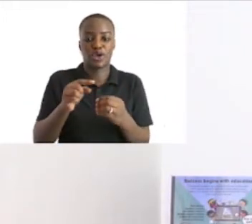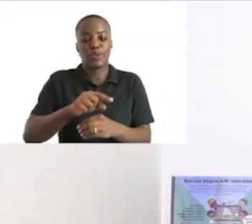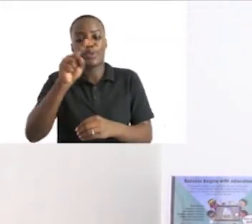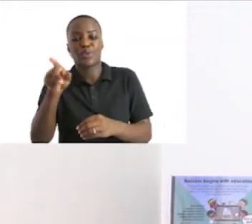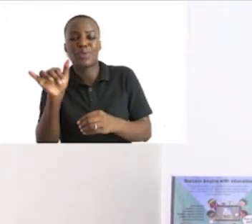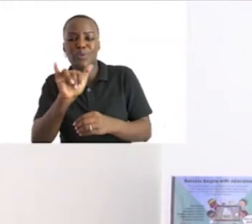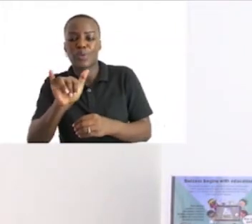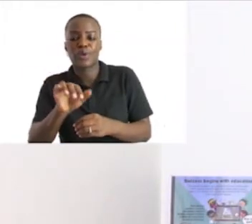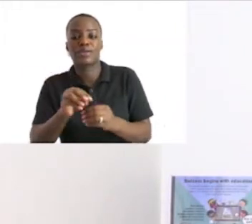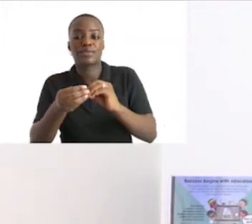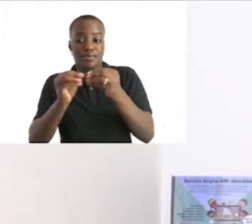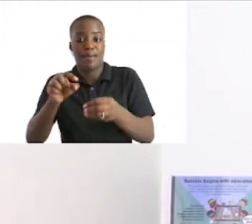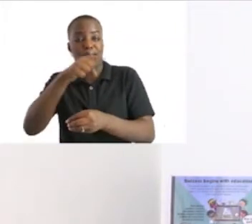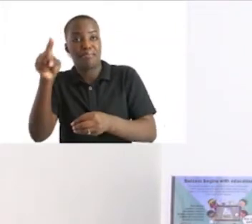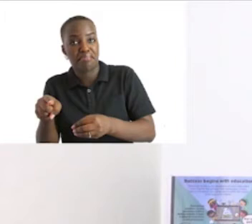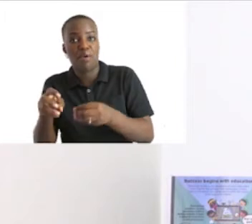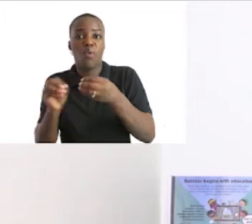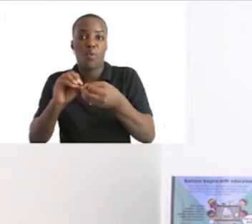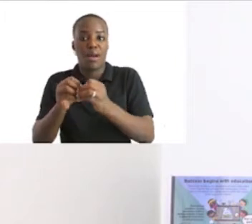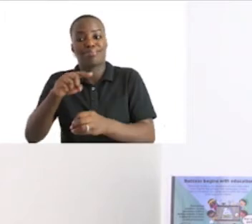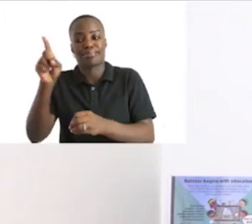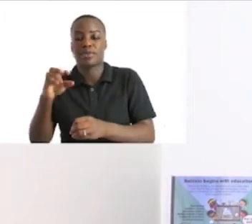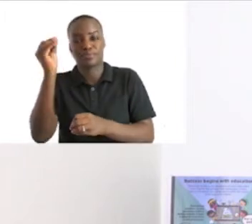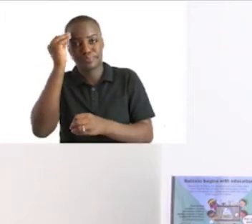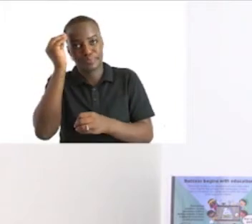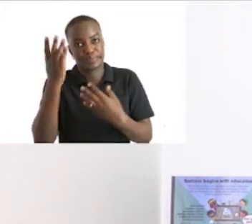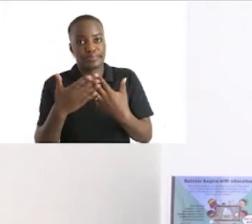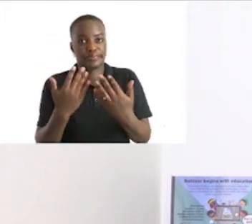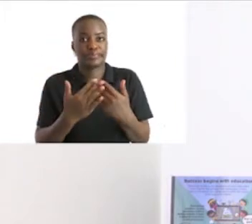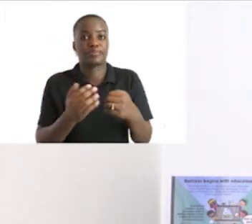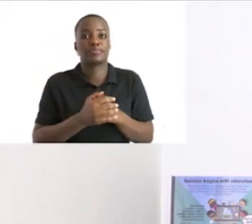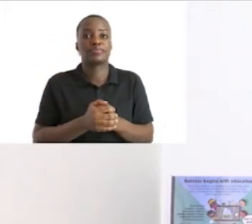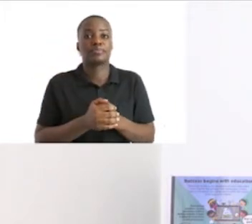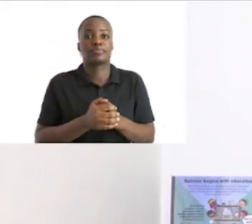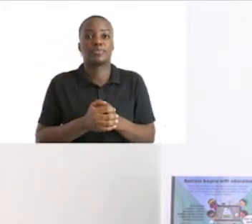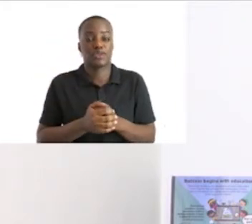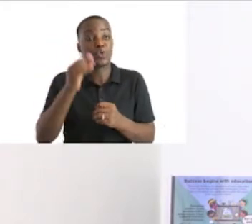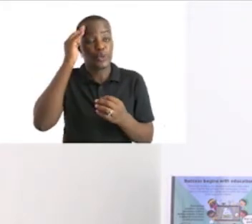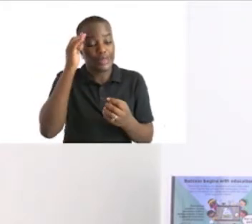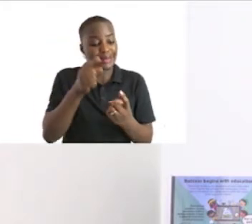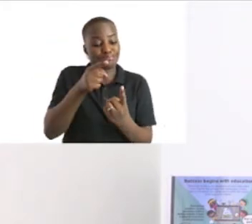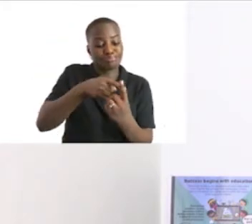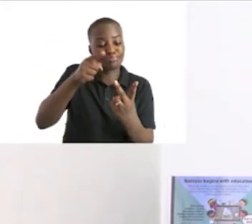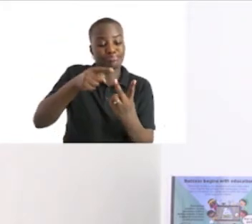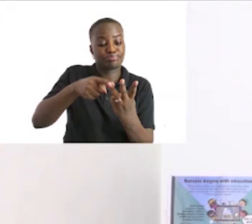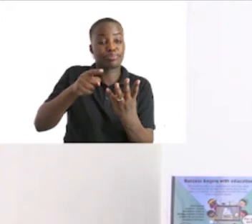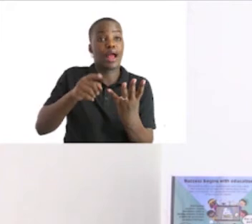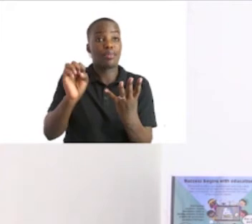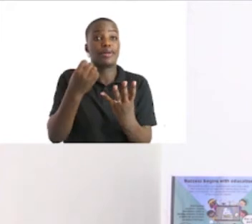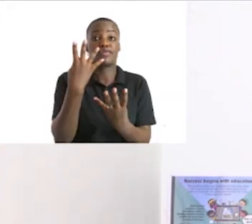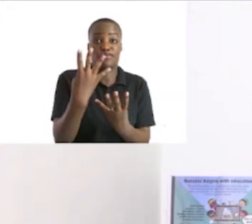40, we are going to draw 4 sticks or 4 numbers, and then we will write the 5th one. Let's